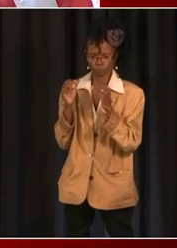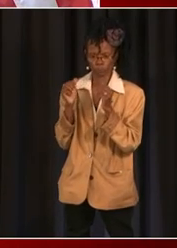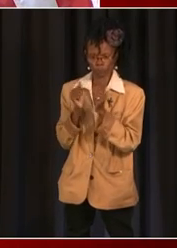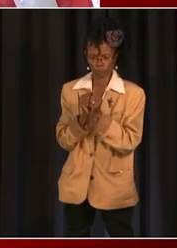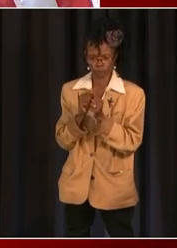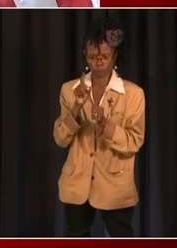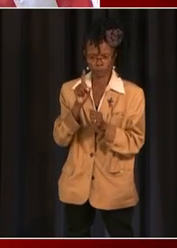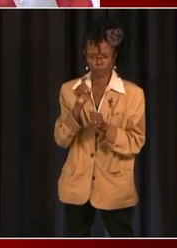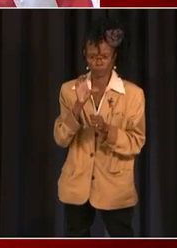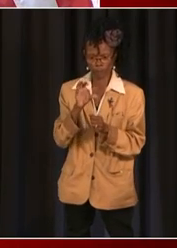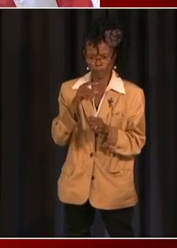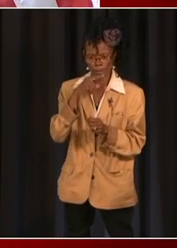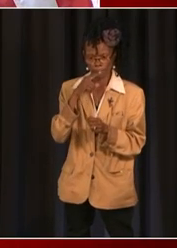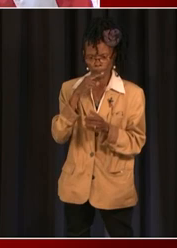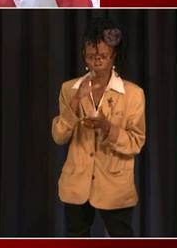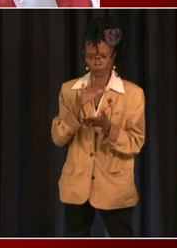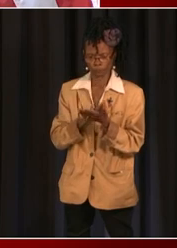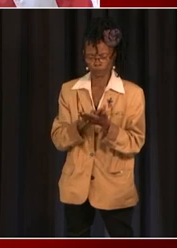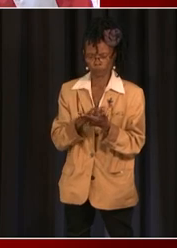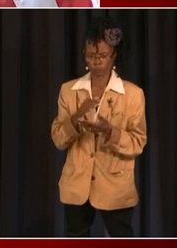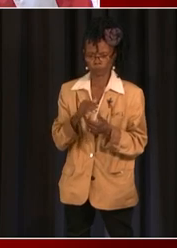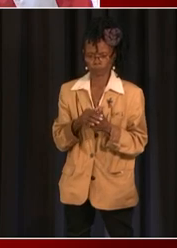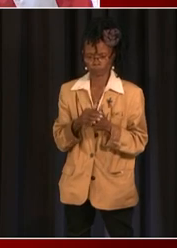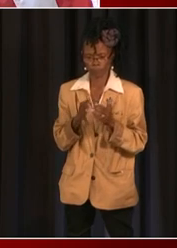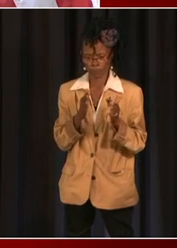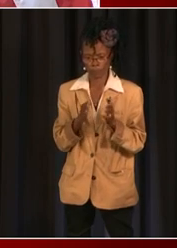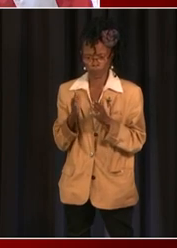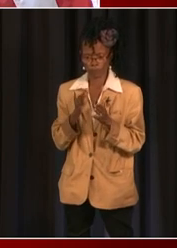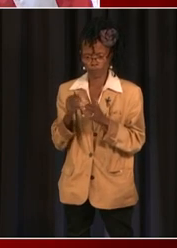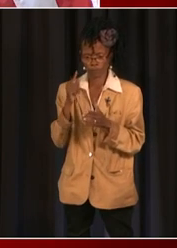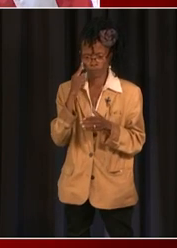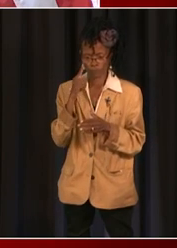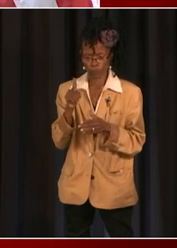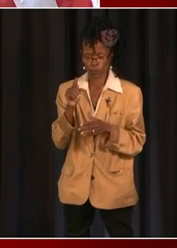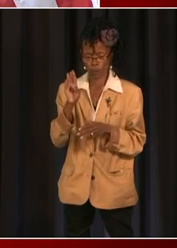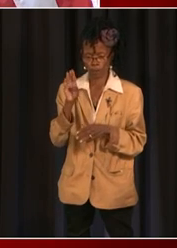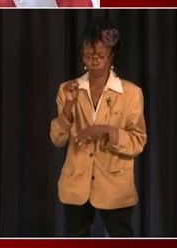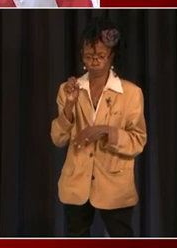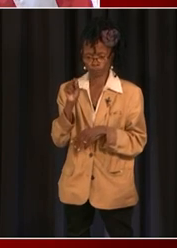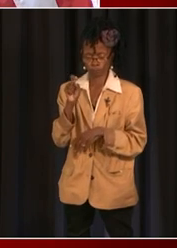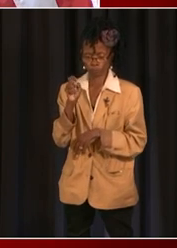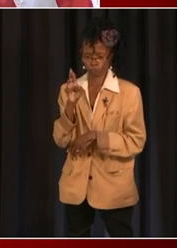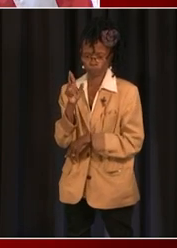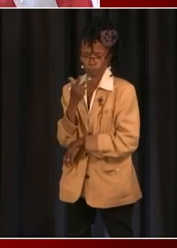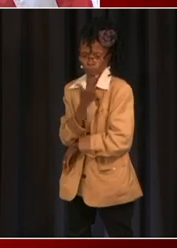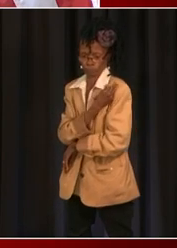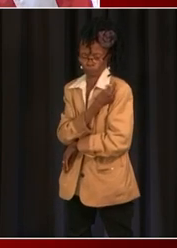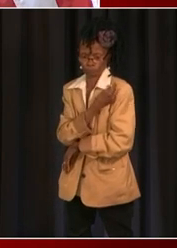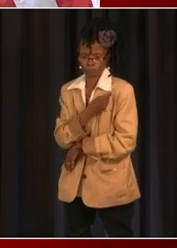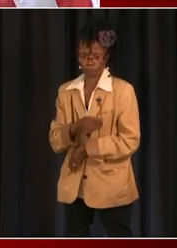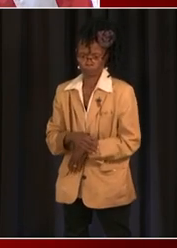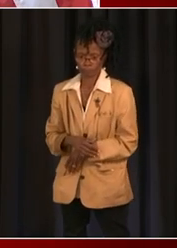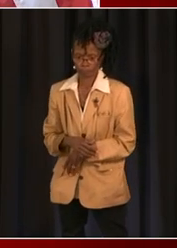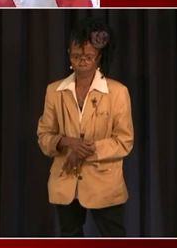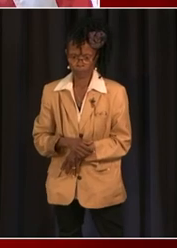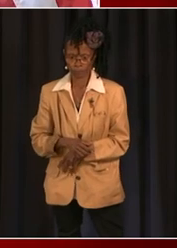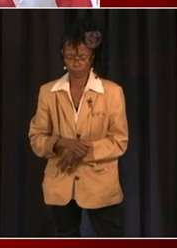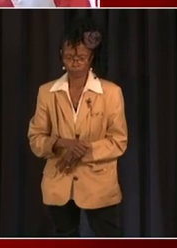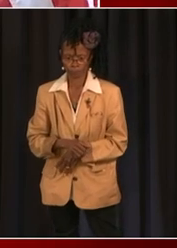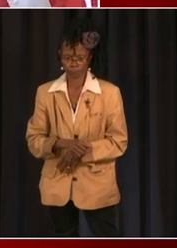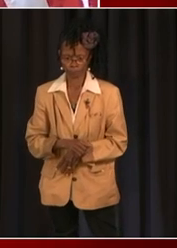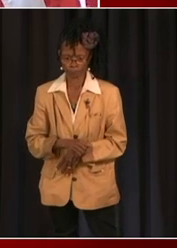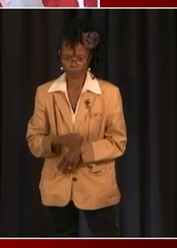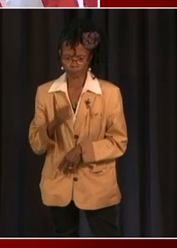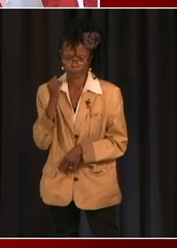CDC regarding the plan for a booster dose for people who have completed their primary series of their first